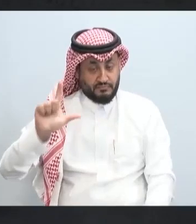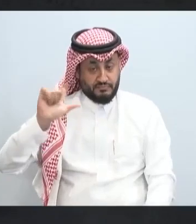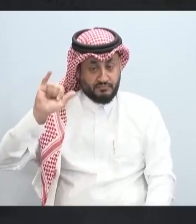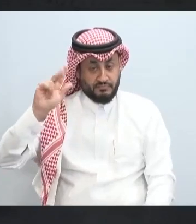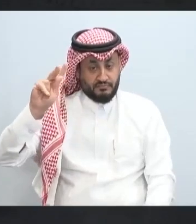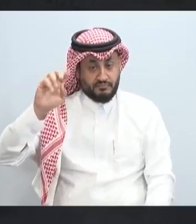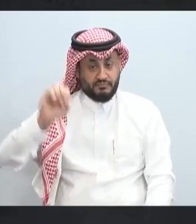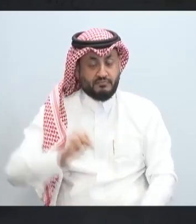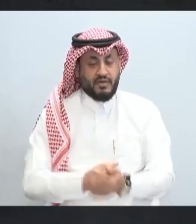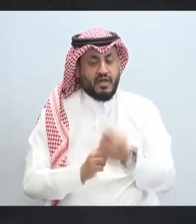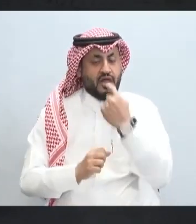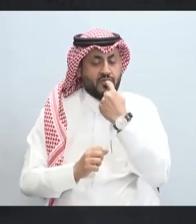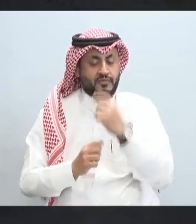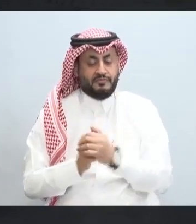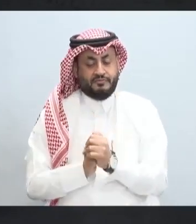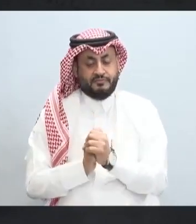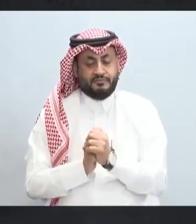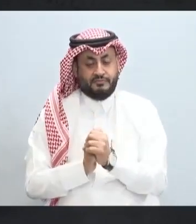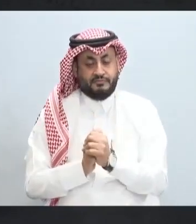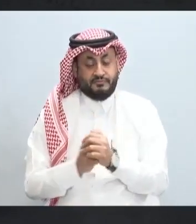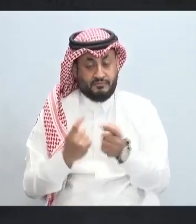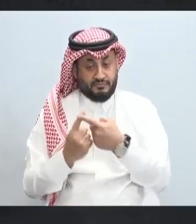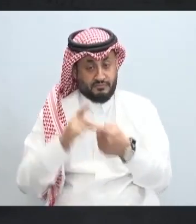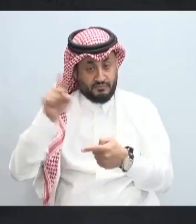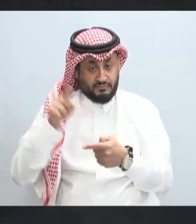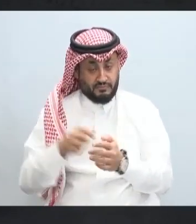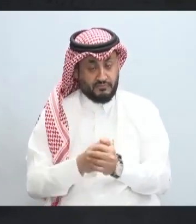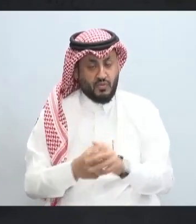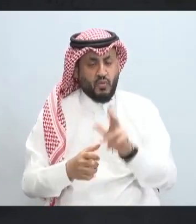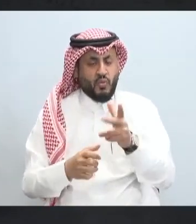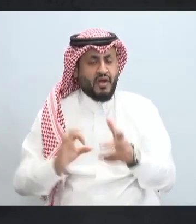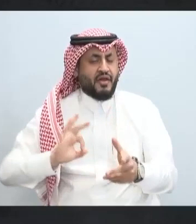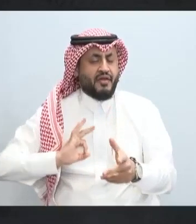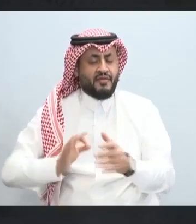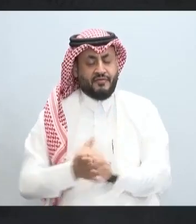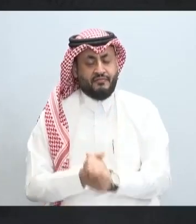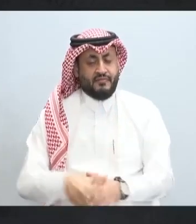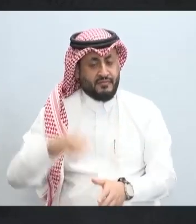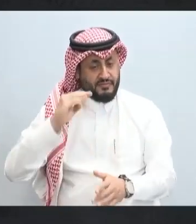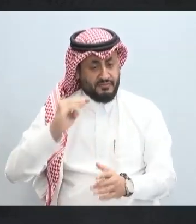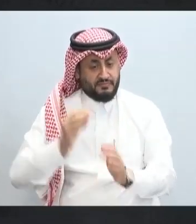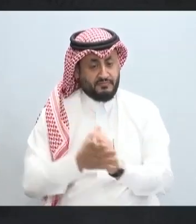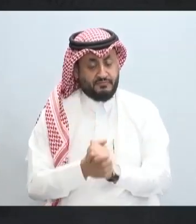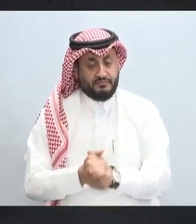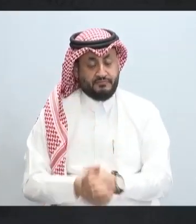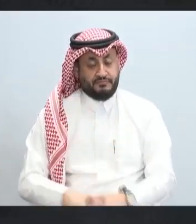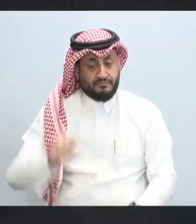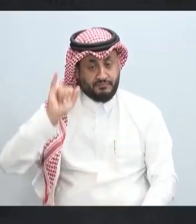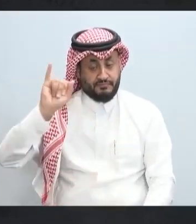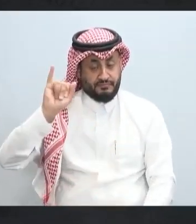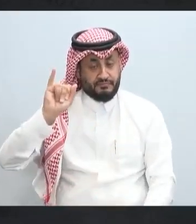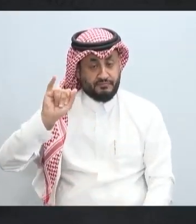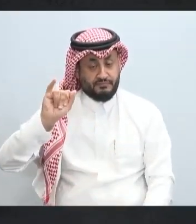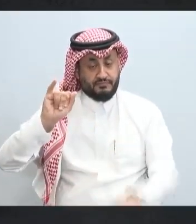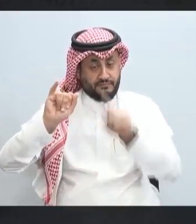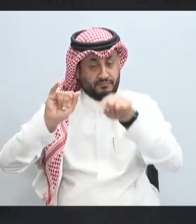So we start our question with, what would you like? And the answer is, I would